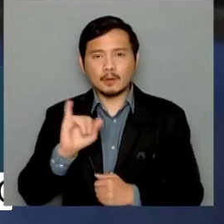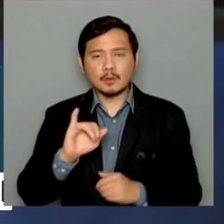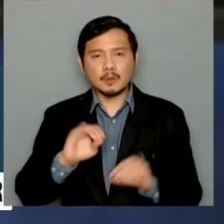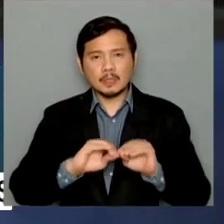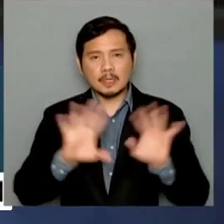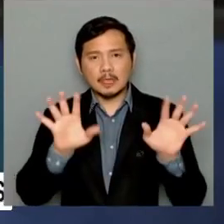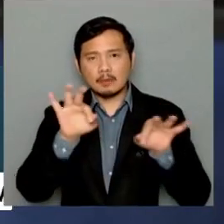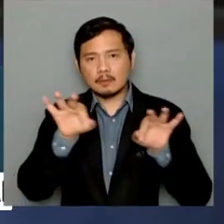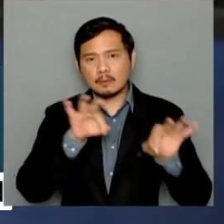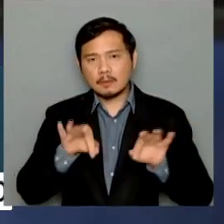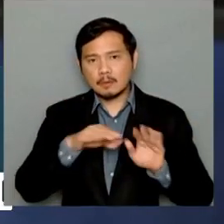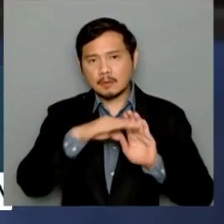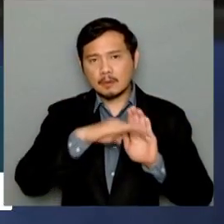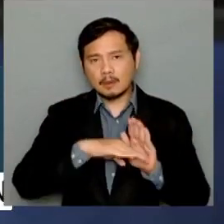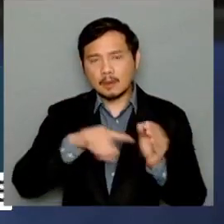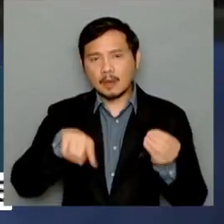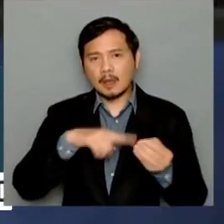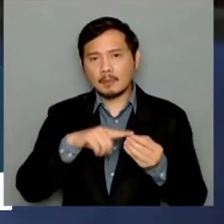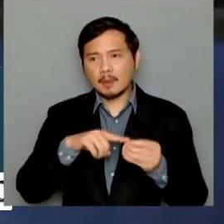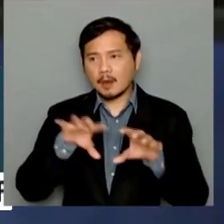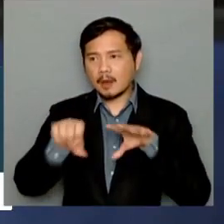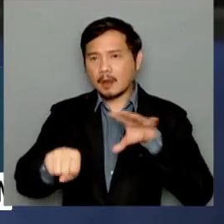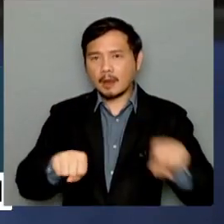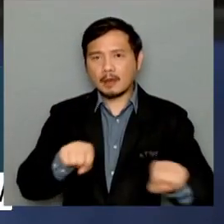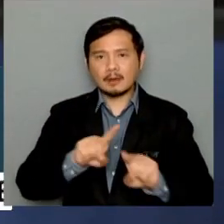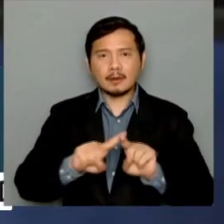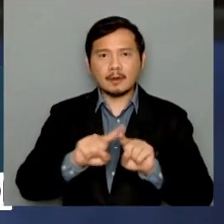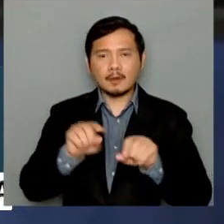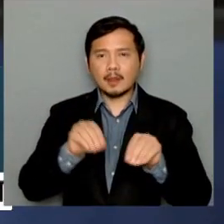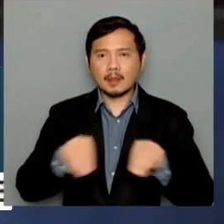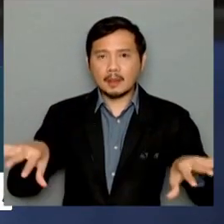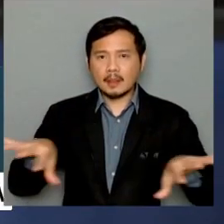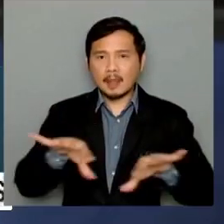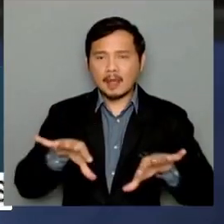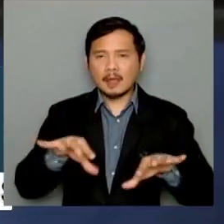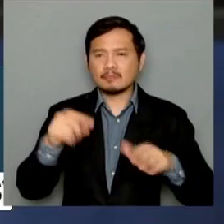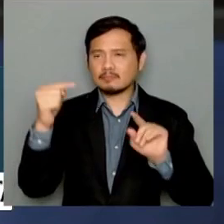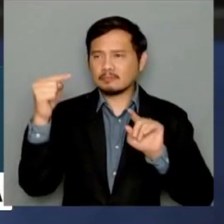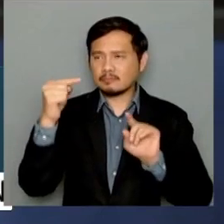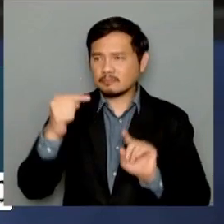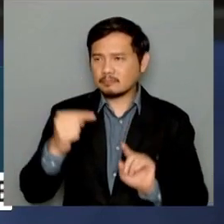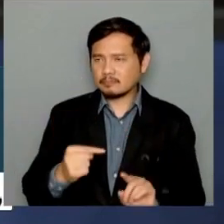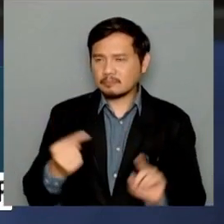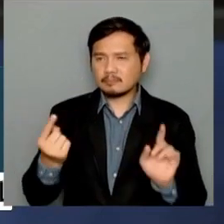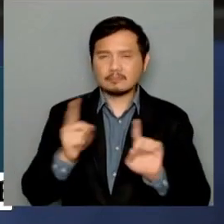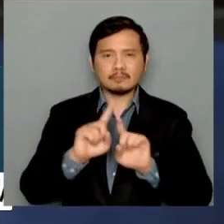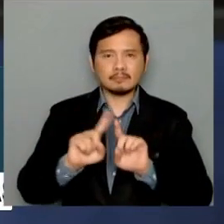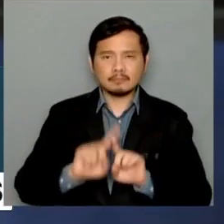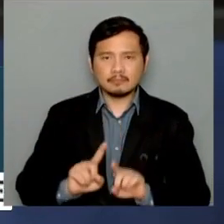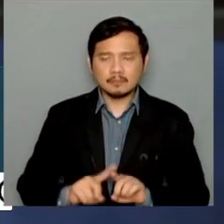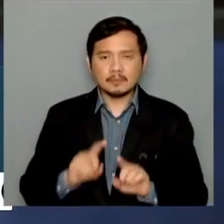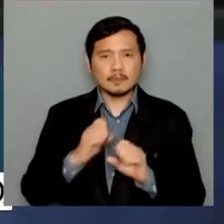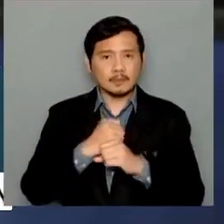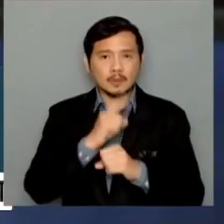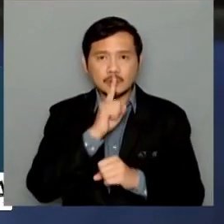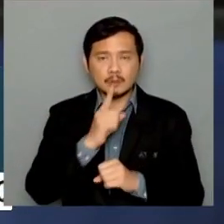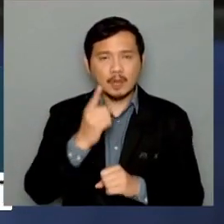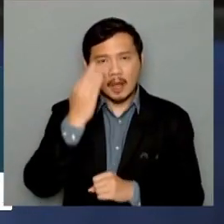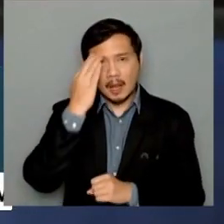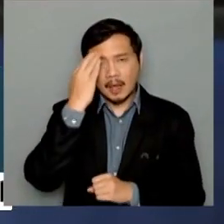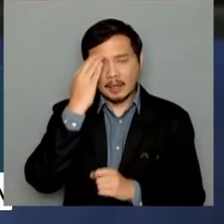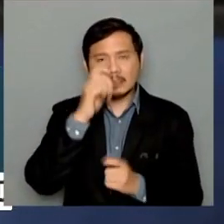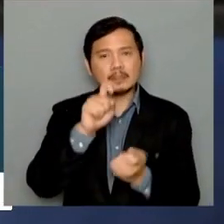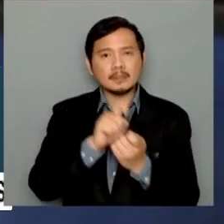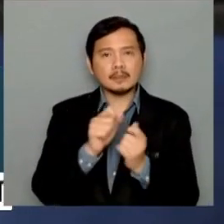expropriating lands for agrarian reform beneficiaries, to clarify the needs and bounds of this economic zone, as well as a need for